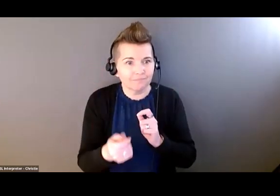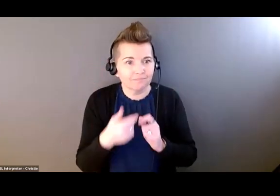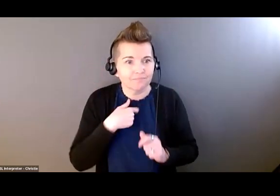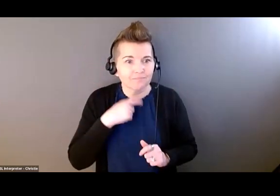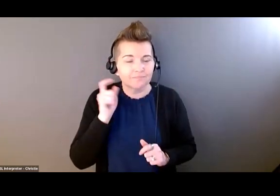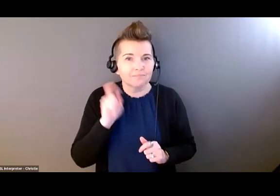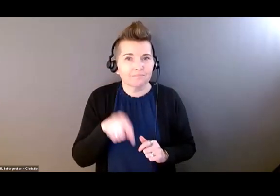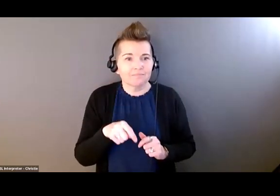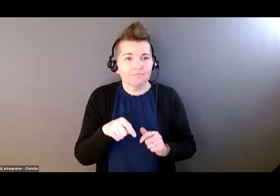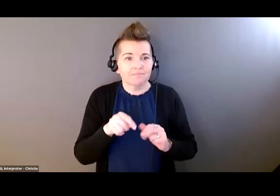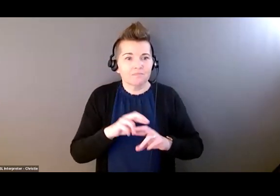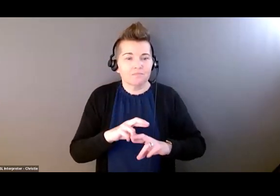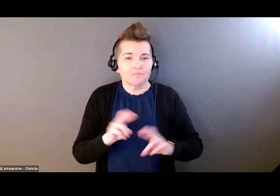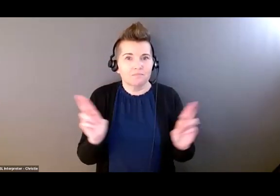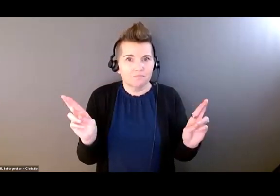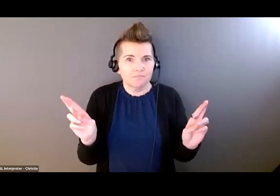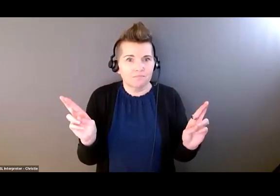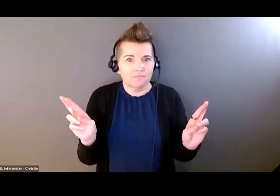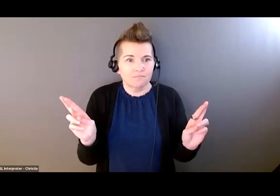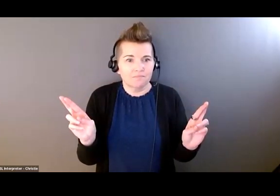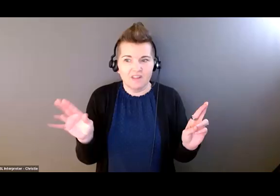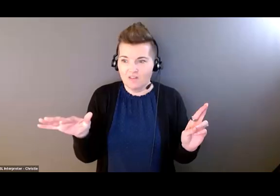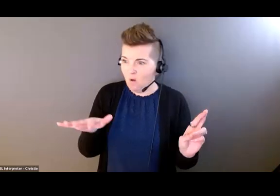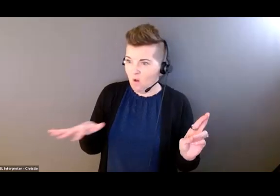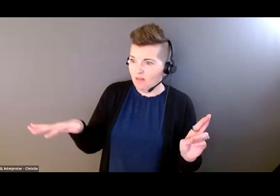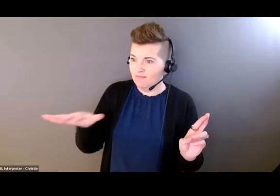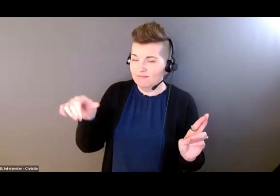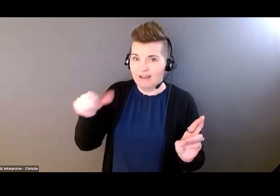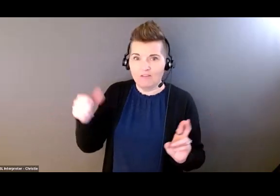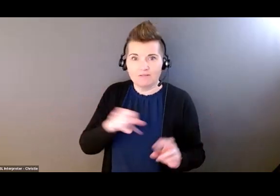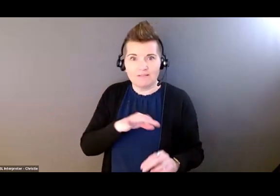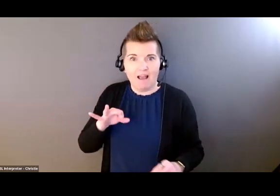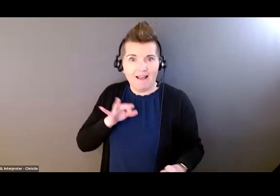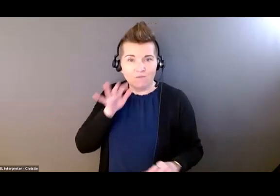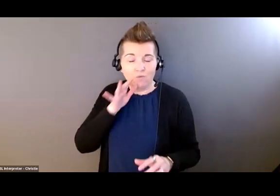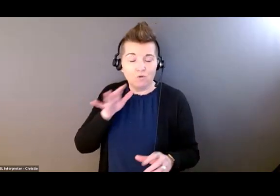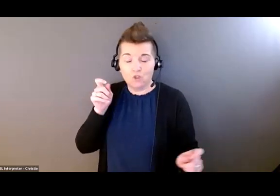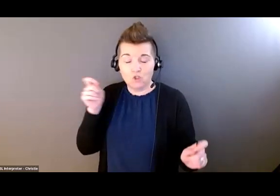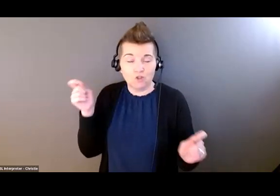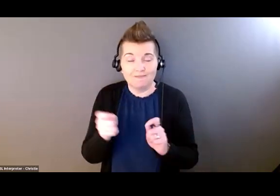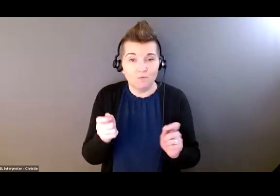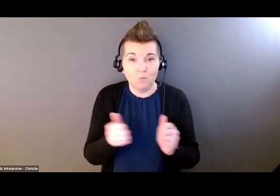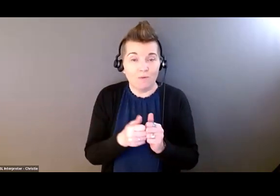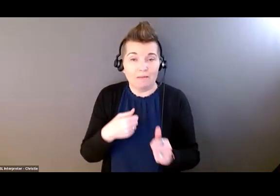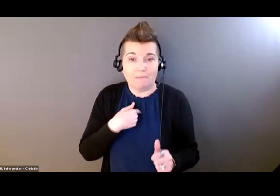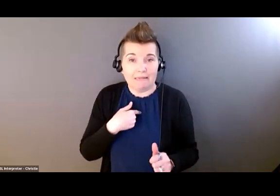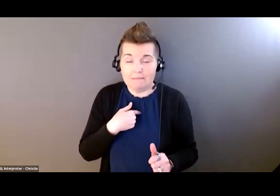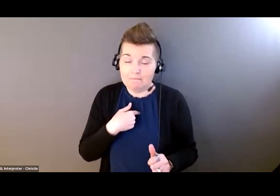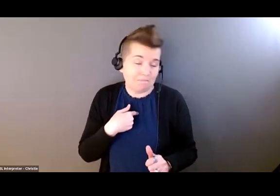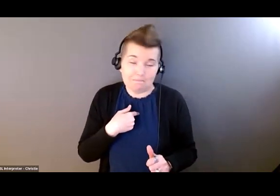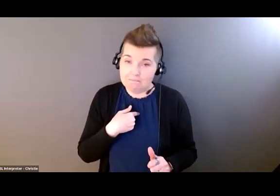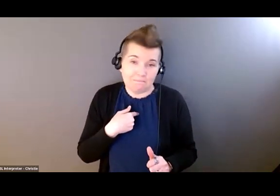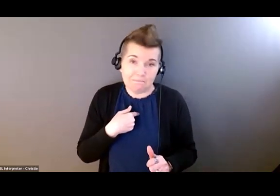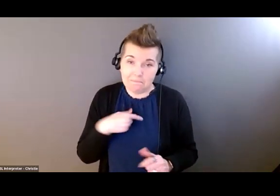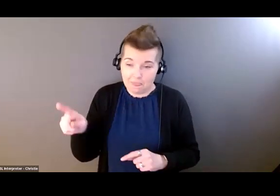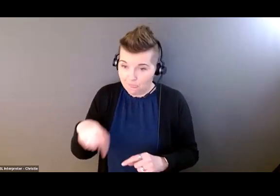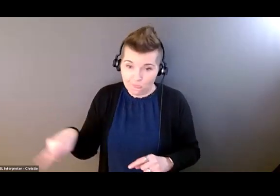really quickly. Because I think what it allowed us to do is to really look